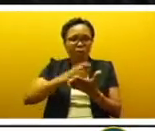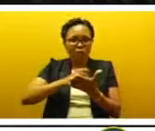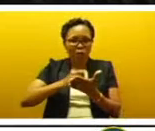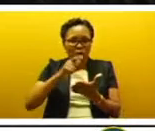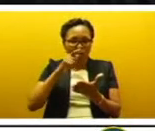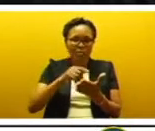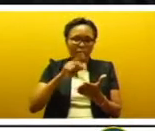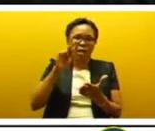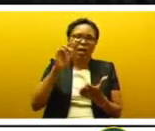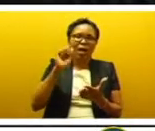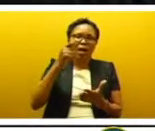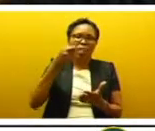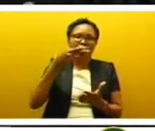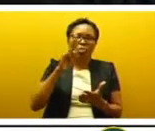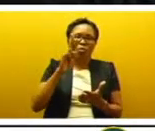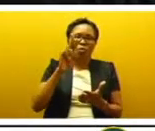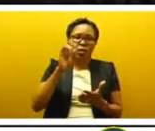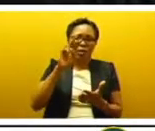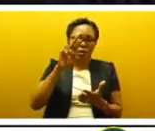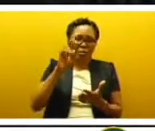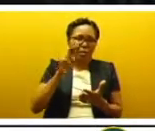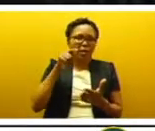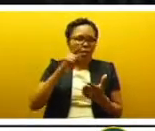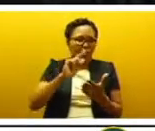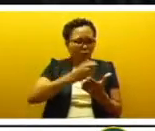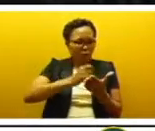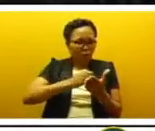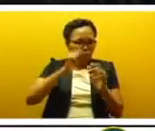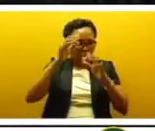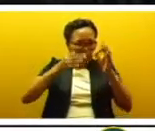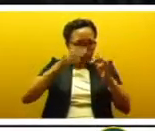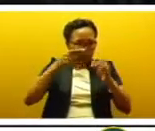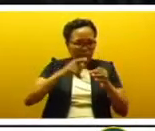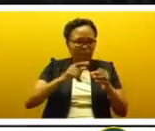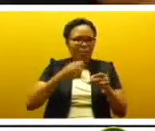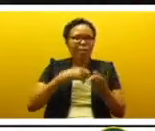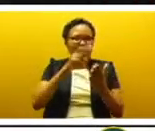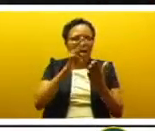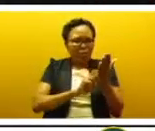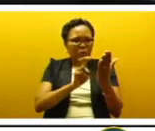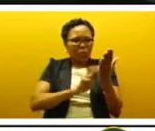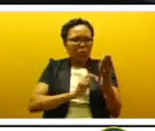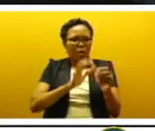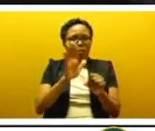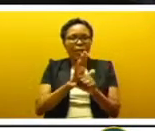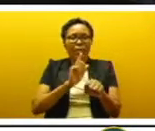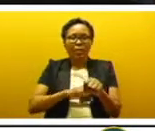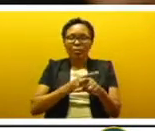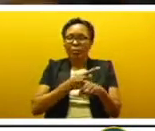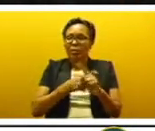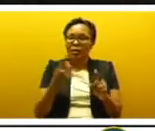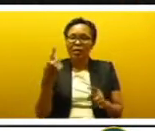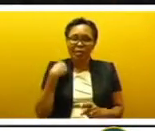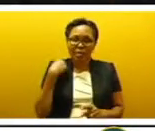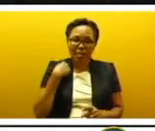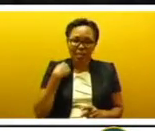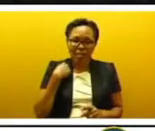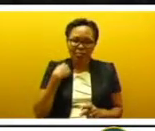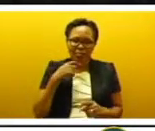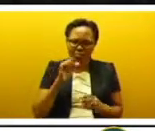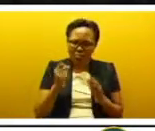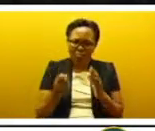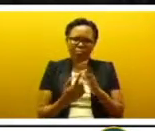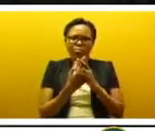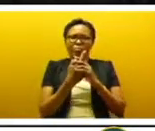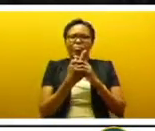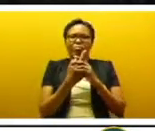He was my pupil master. One of the best written judgments. I've read it many times. But yesterday, it somehow appeared, I don't